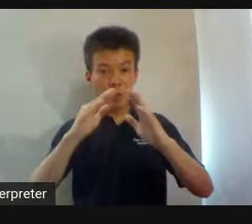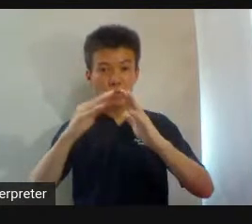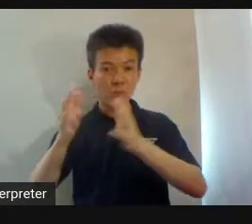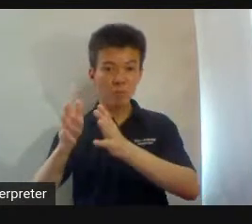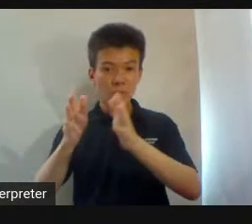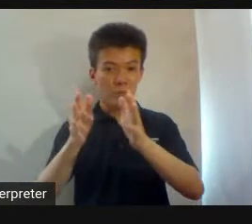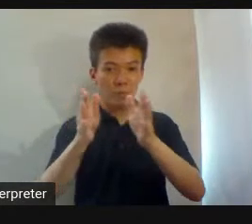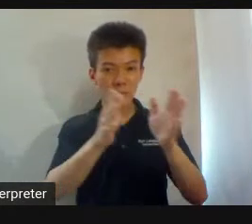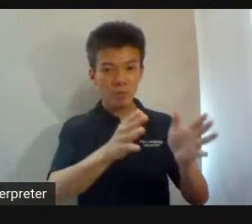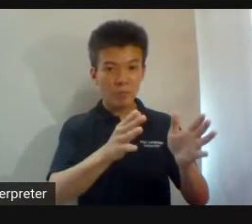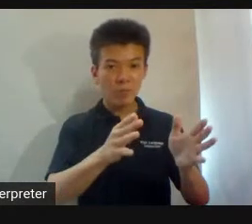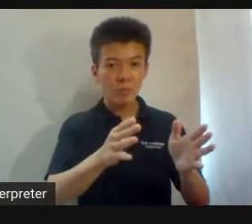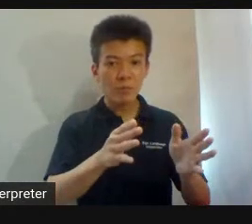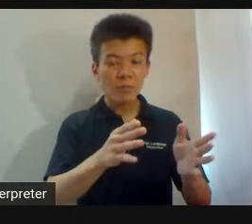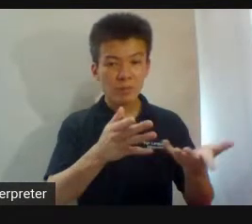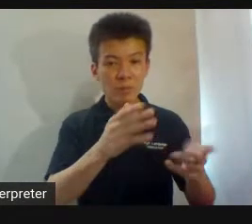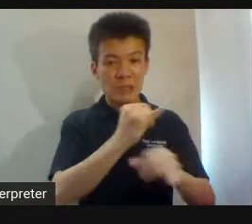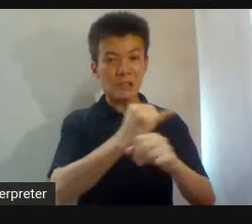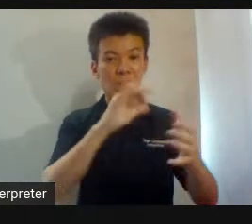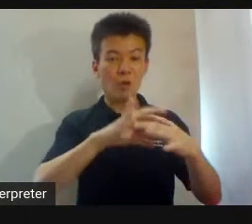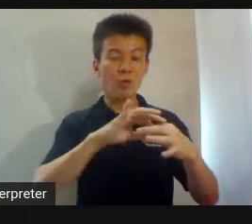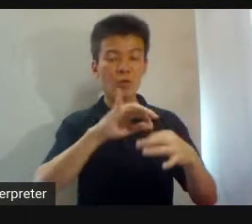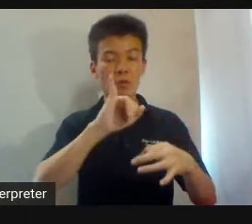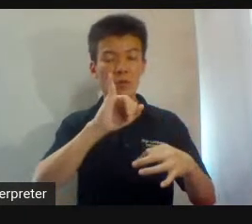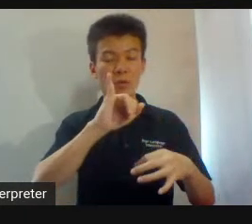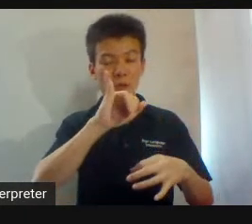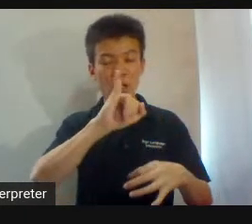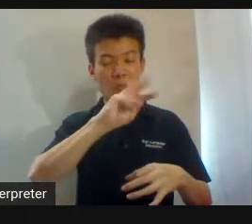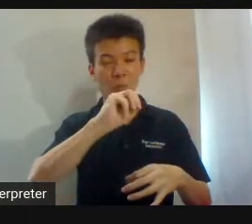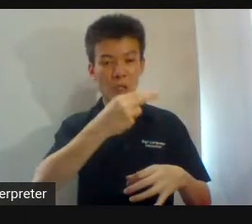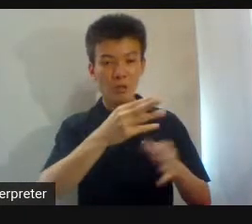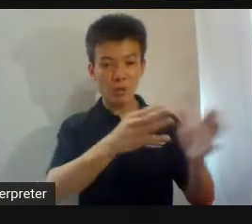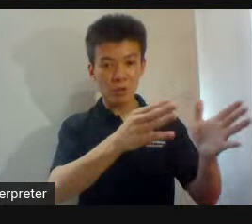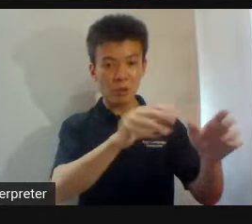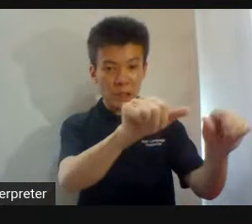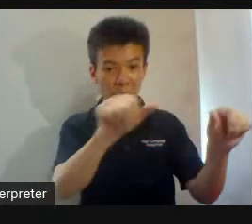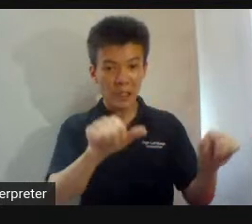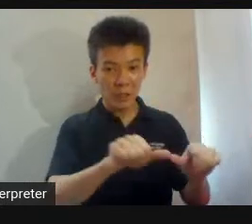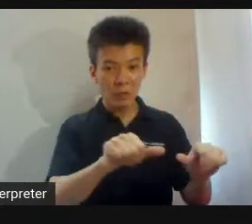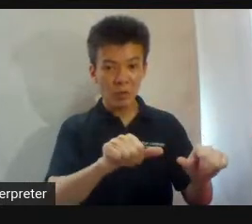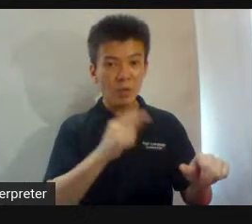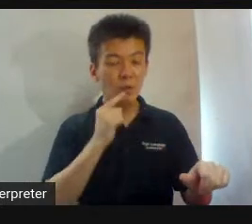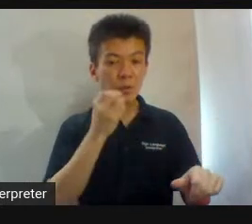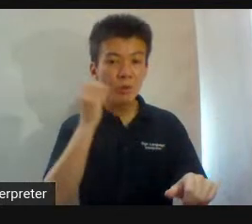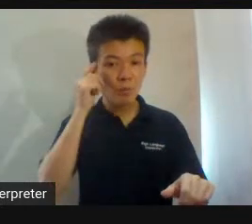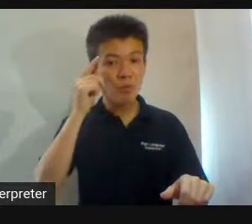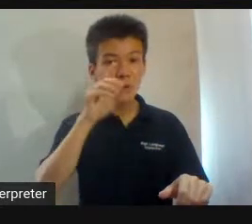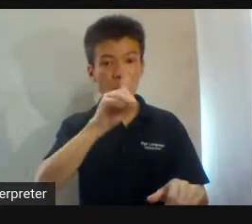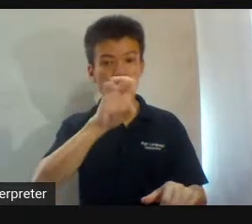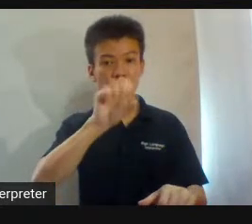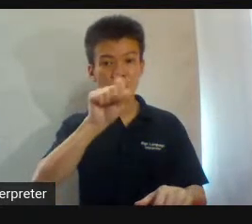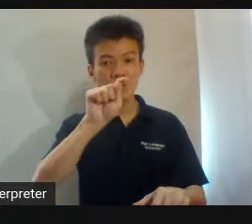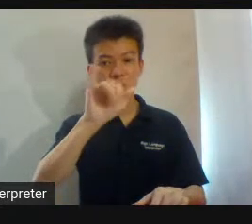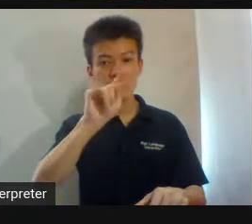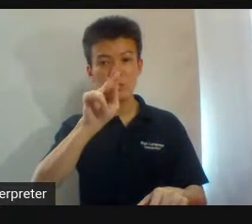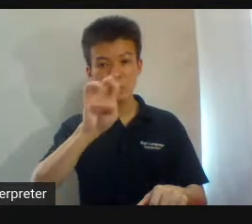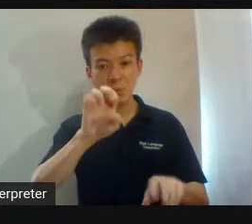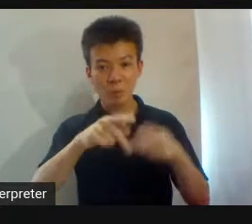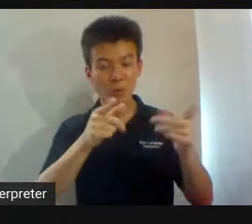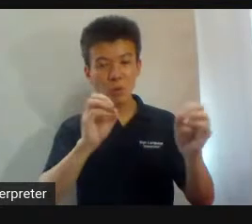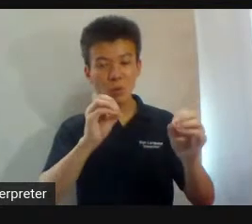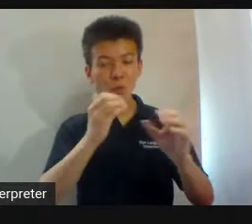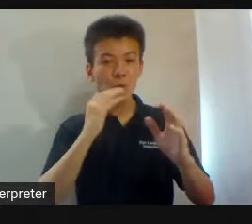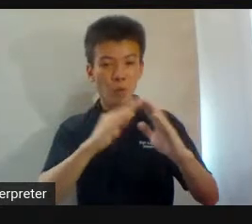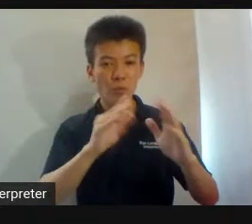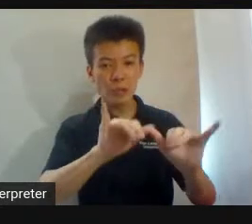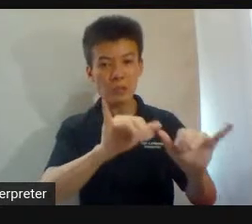to the Institute of Mental Health. And in that area, it's actually a home for the destitute, where people have no homes and they just live